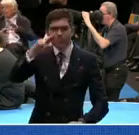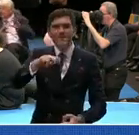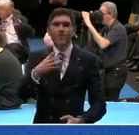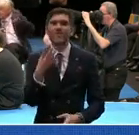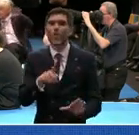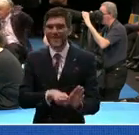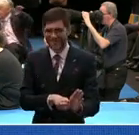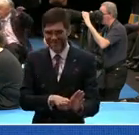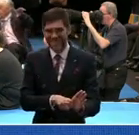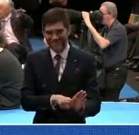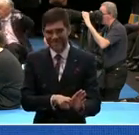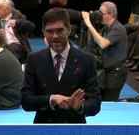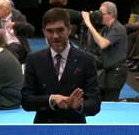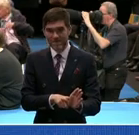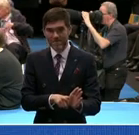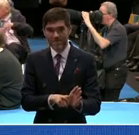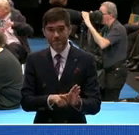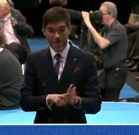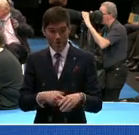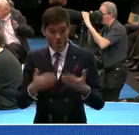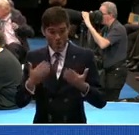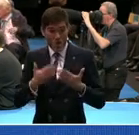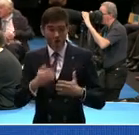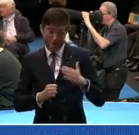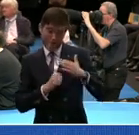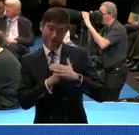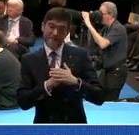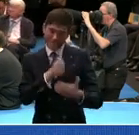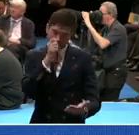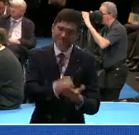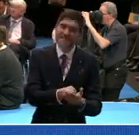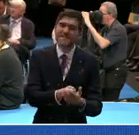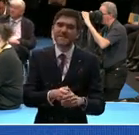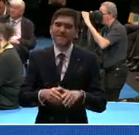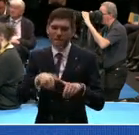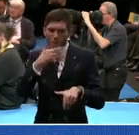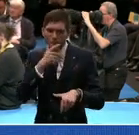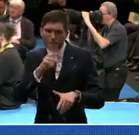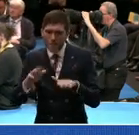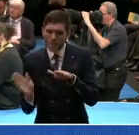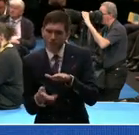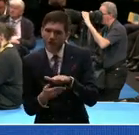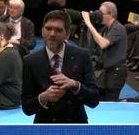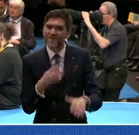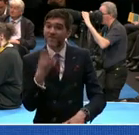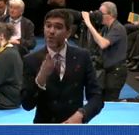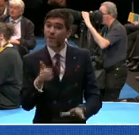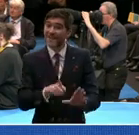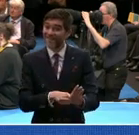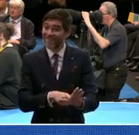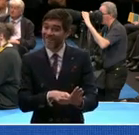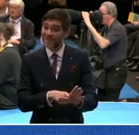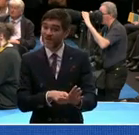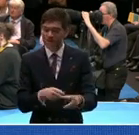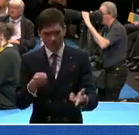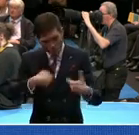4 years. Under current maximum sentence for people smugglers right now is 14 years. We are changing